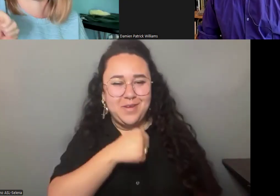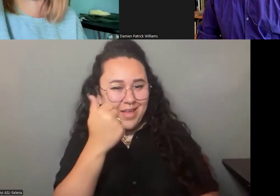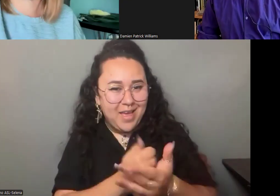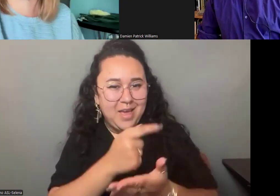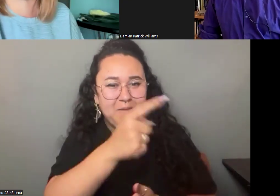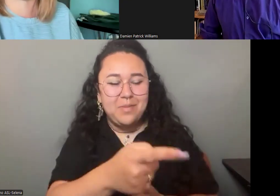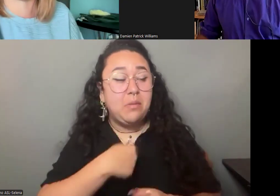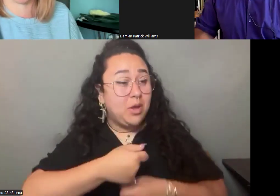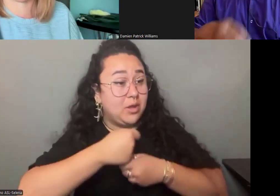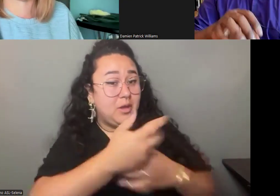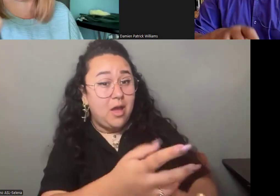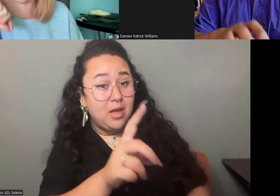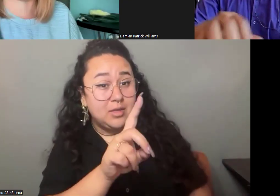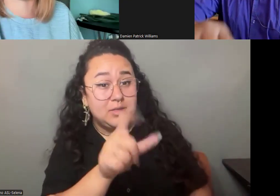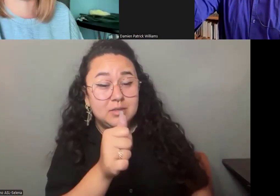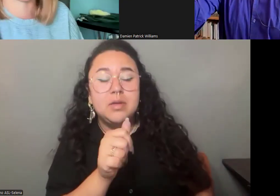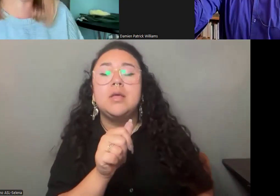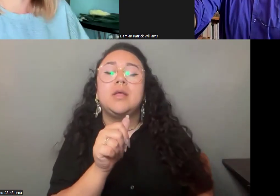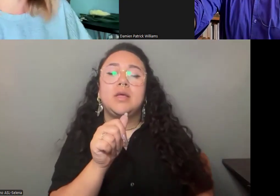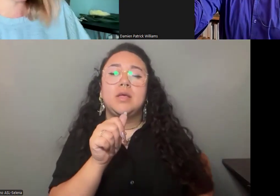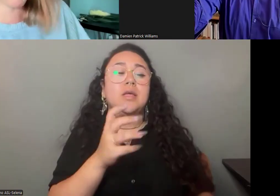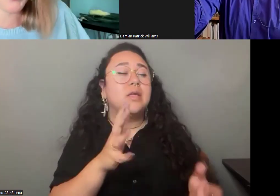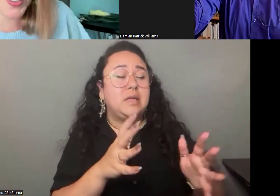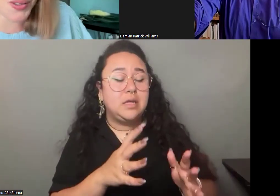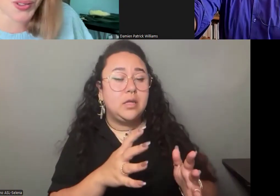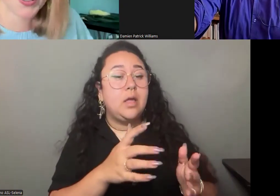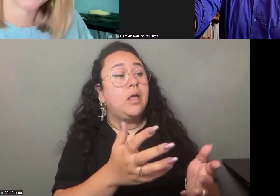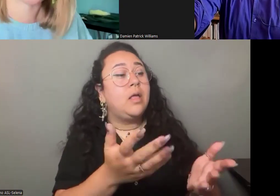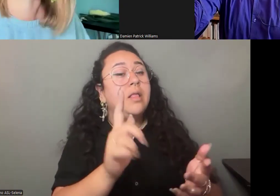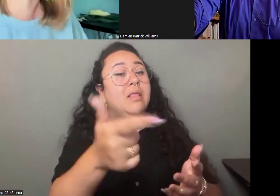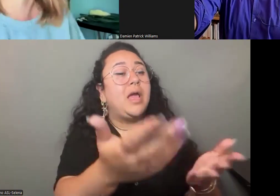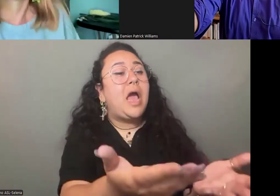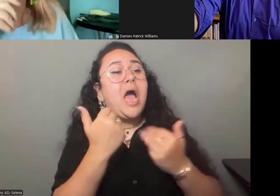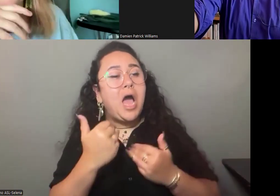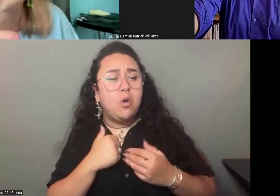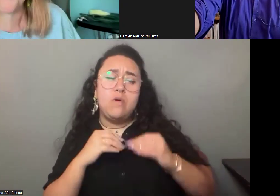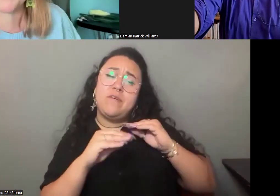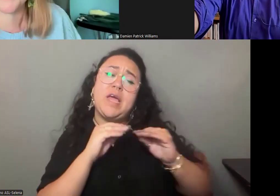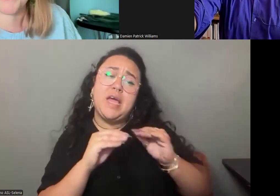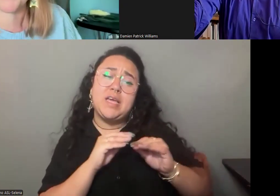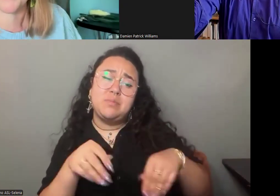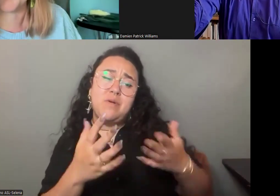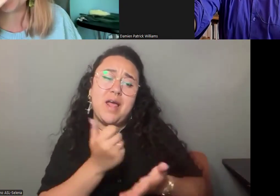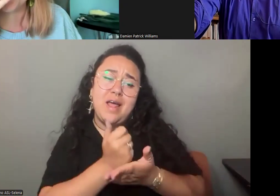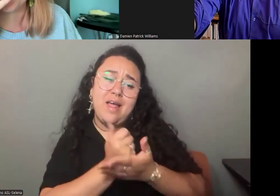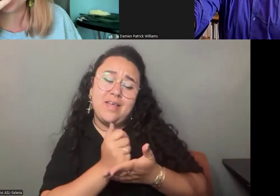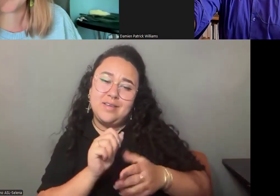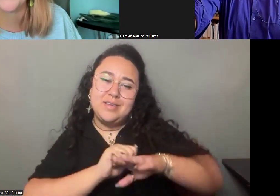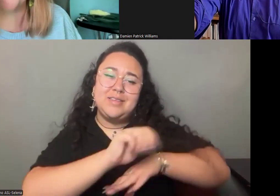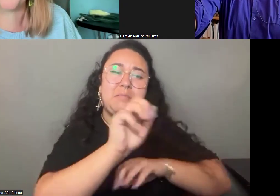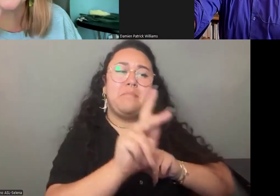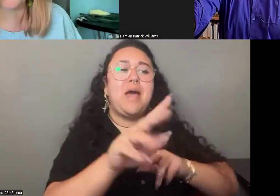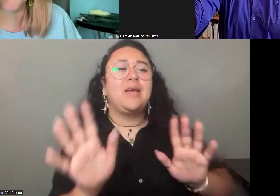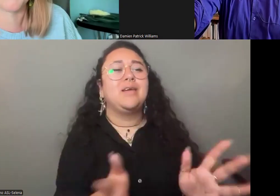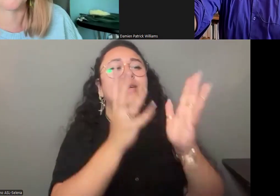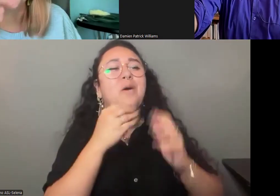latest technology, and send them back. This is not like maybe you've seen news stories like this. I always think about like